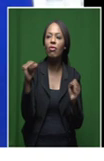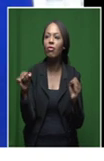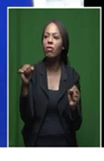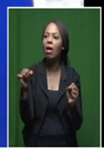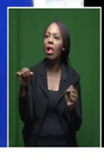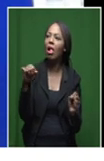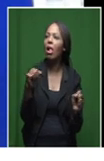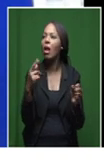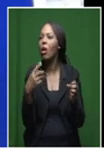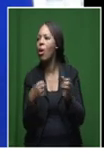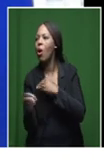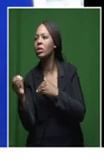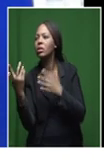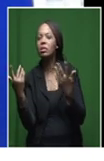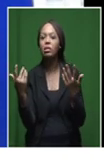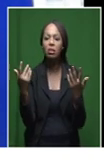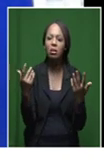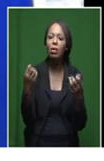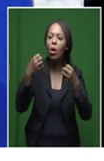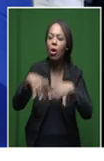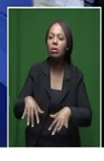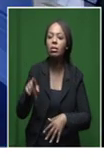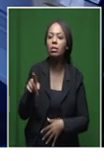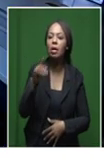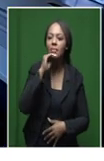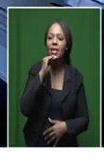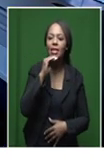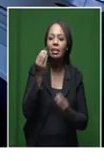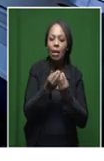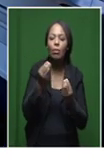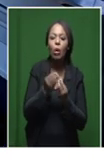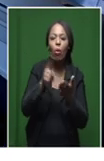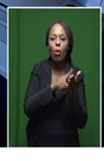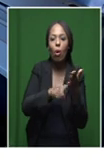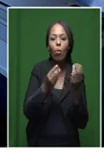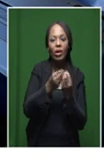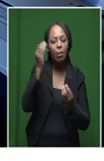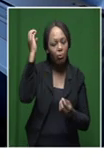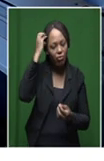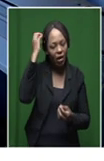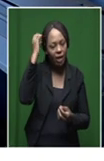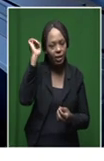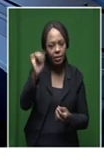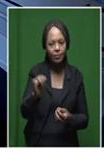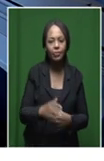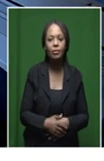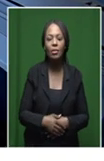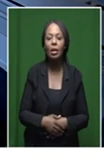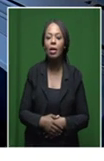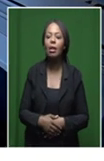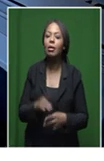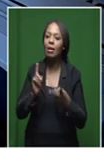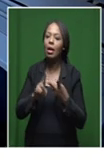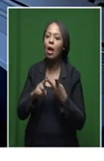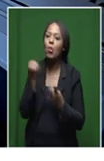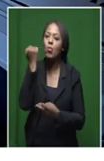oh, there might be something wrong. Okay, so that's the brain issue, and I think we've covered it quite well. Let's have a discussion around bone issues. I think